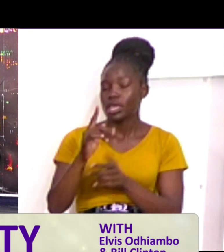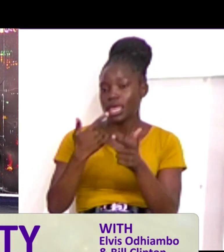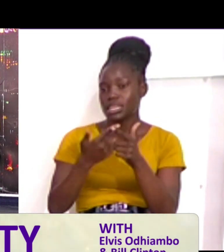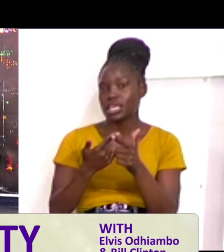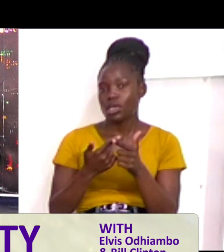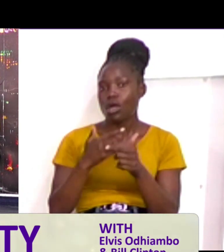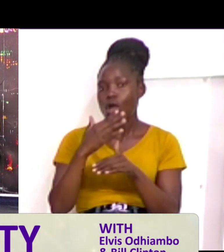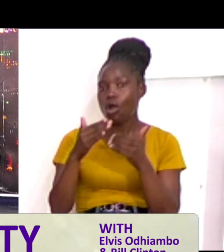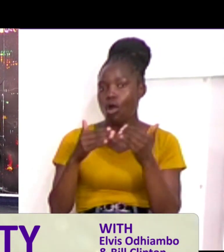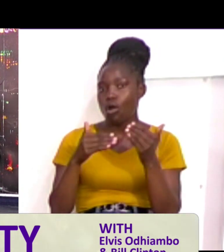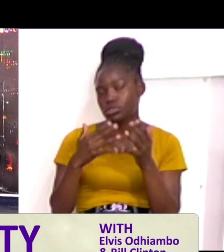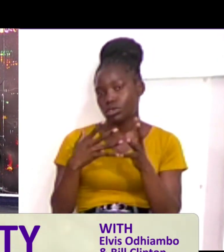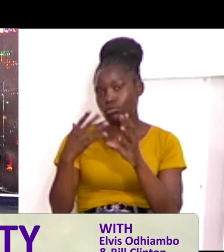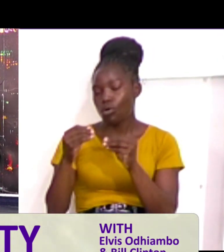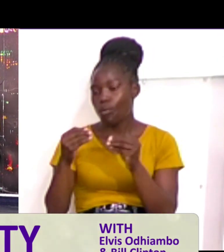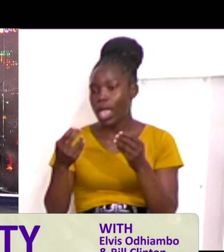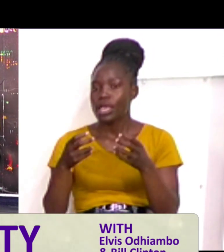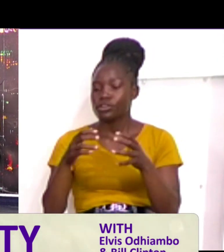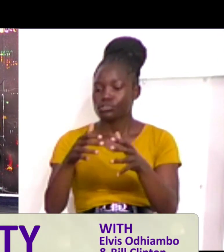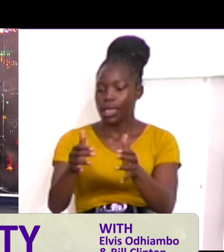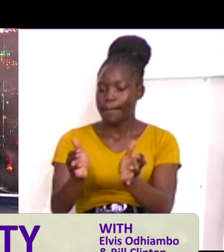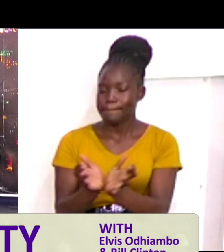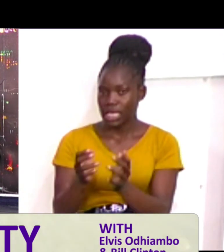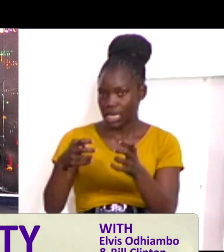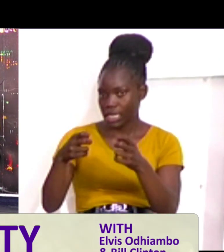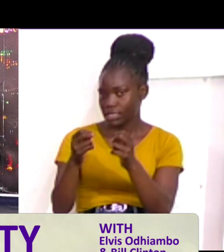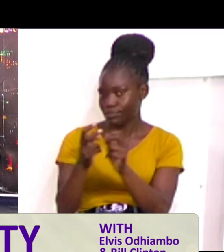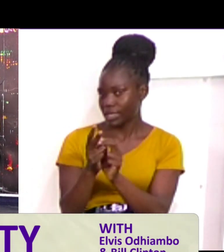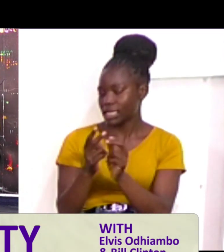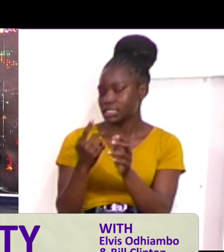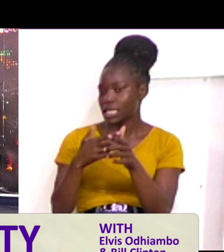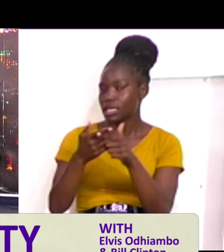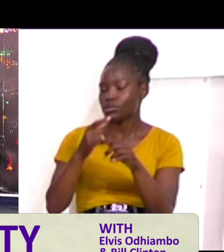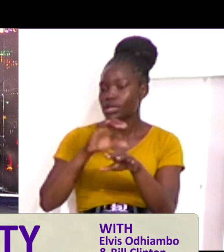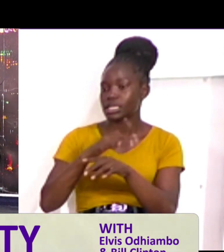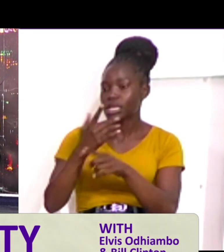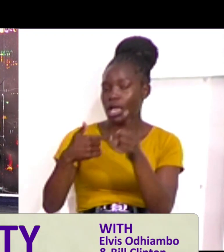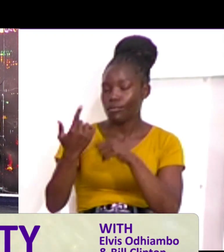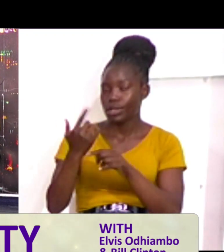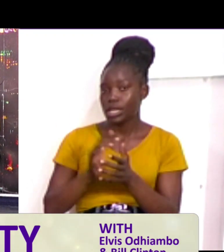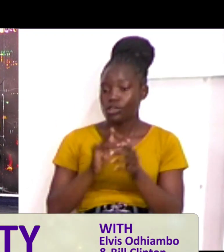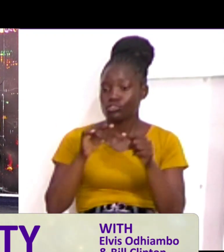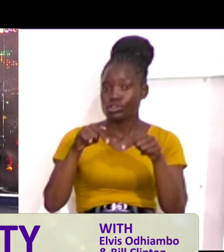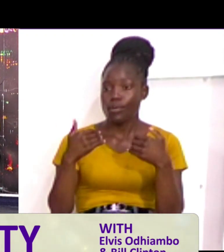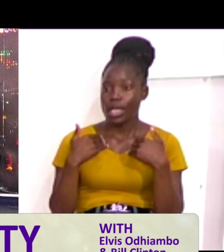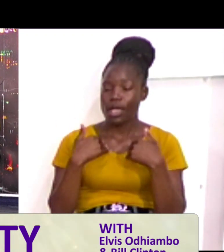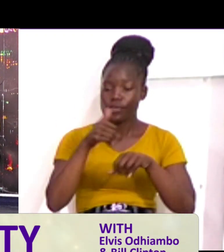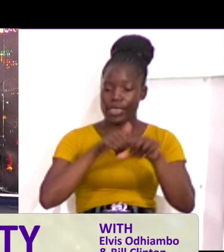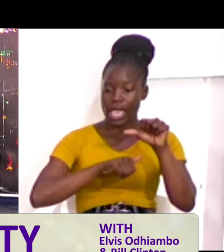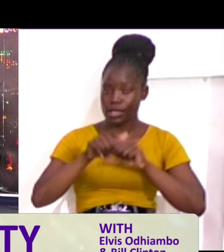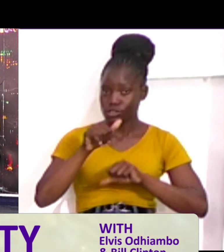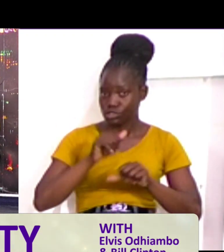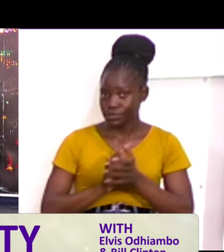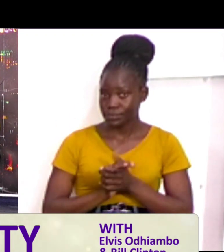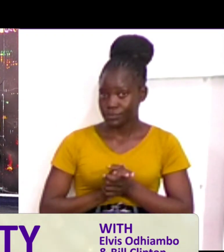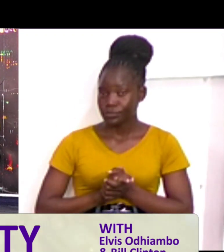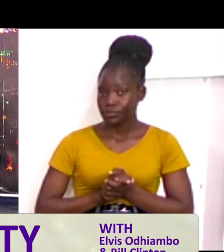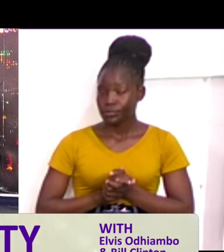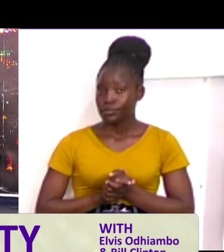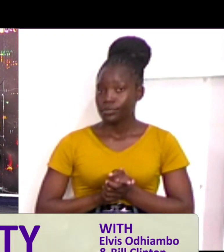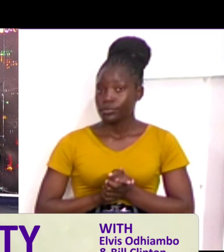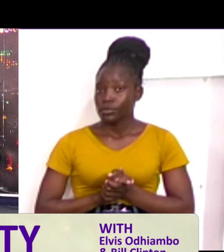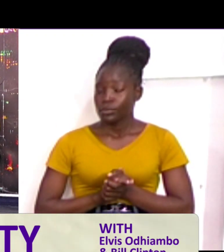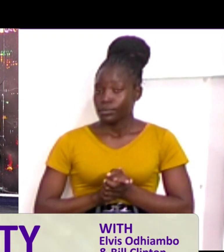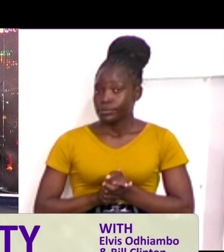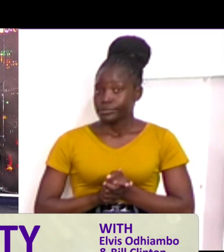go out through to the penalties, and we'll get a winner out of that. Today we have some of the actions going down. Ipswich Town are